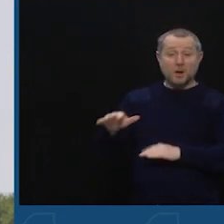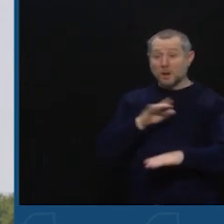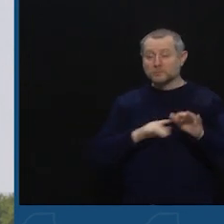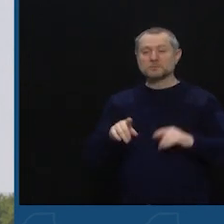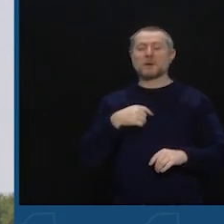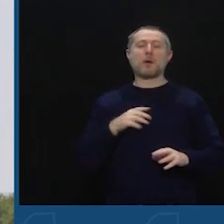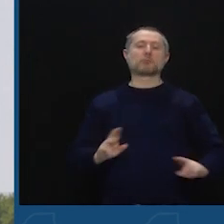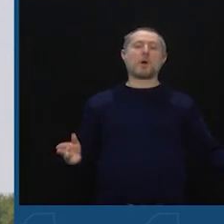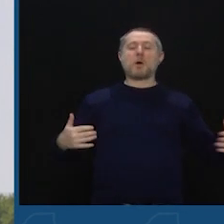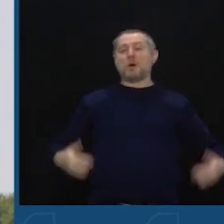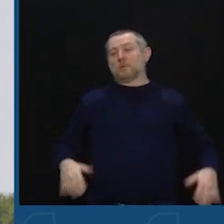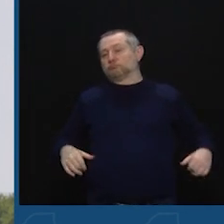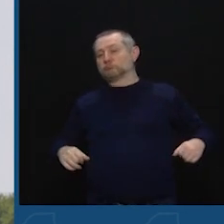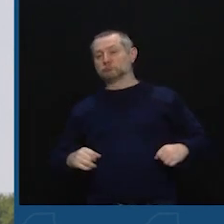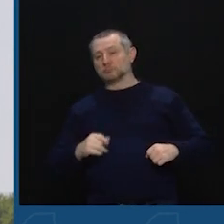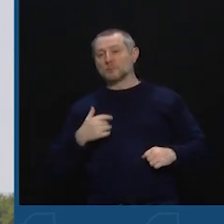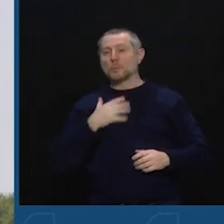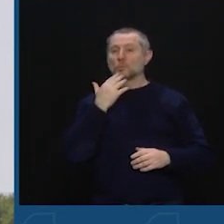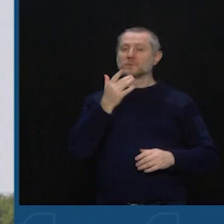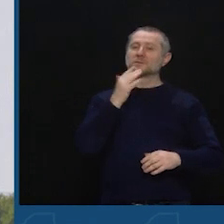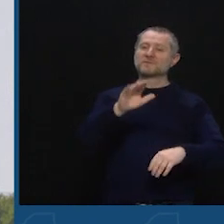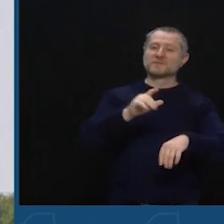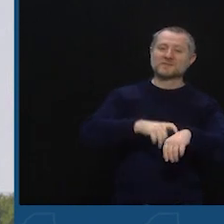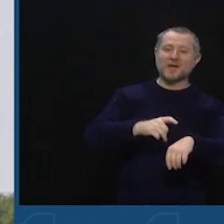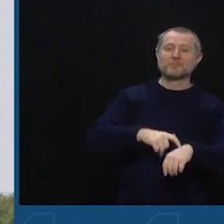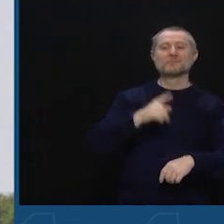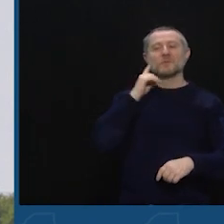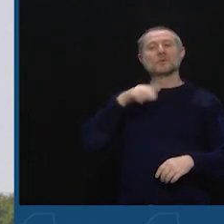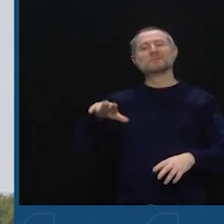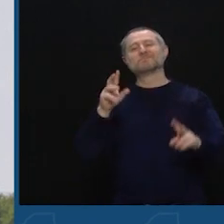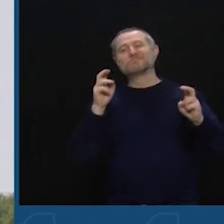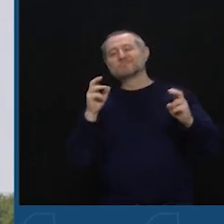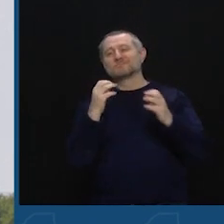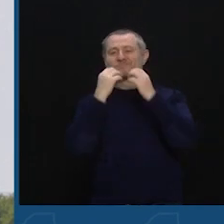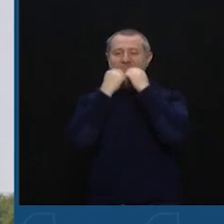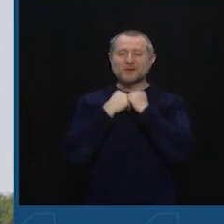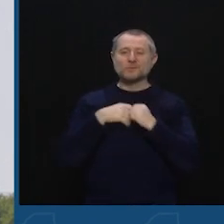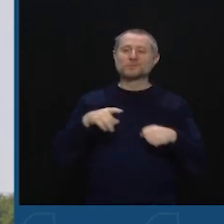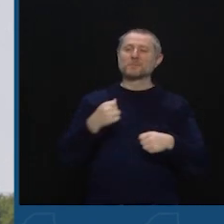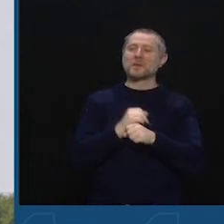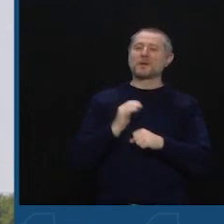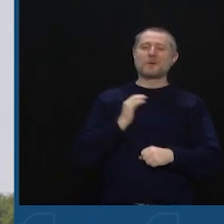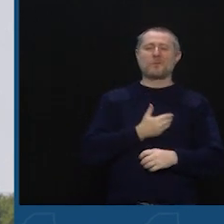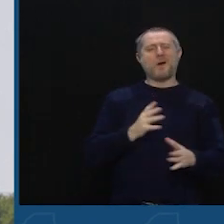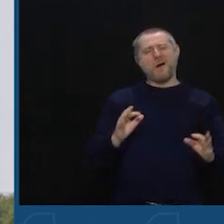for your time and attention. You are the true believers. You're the ones that are making our comeback